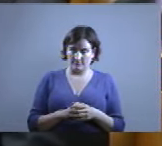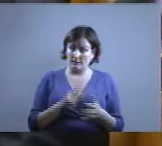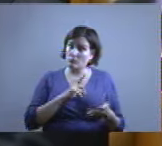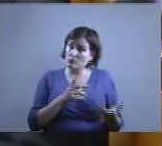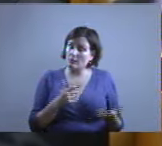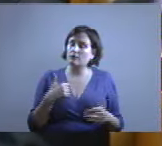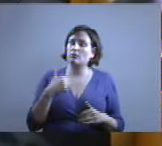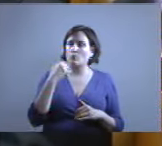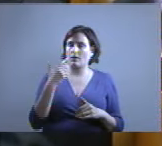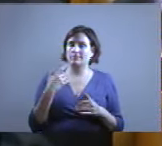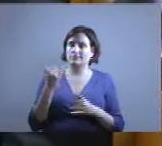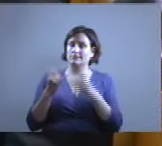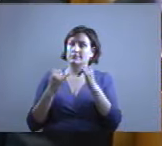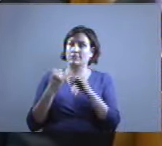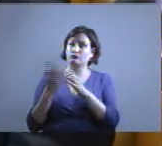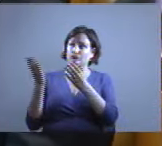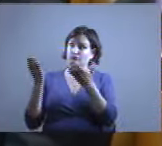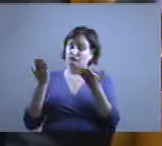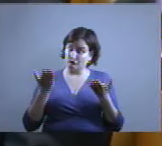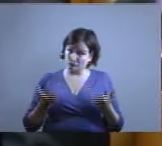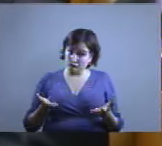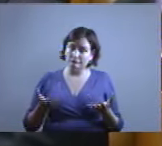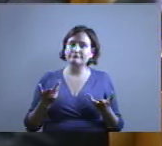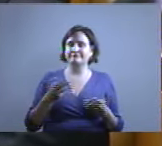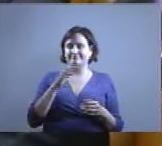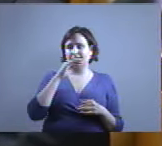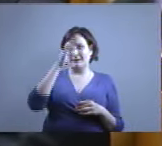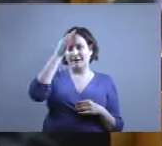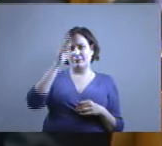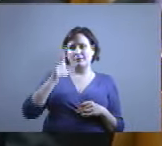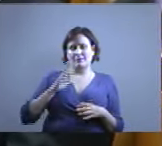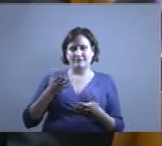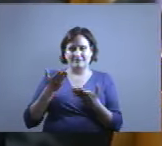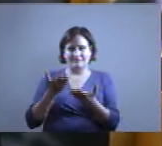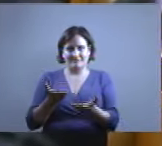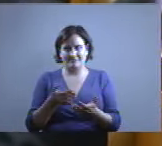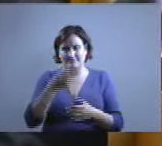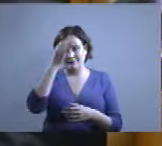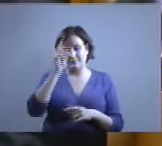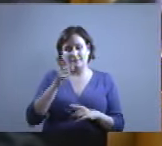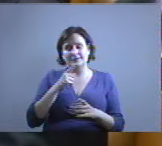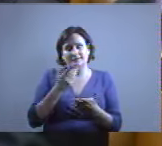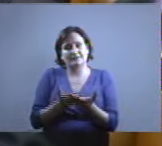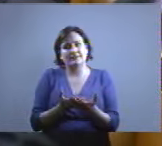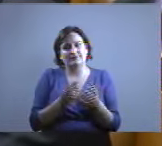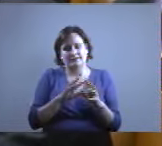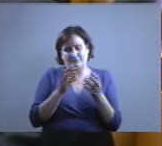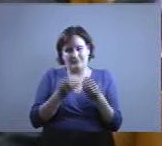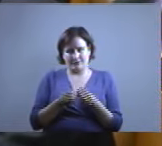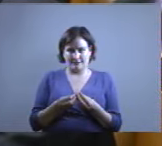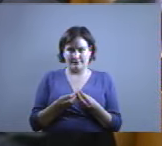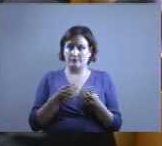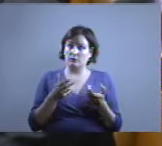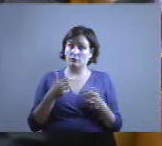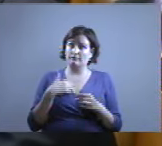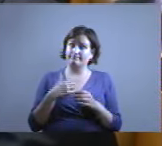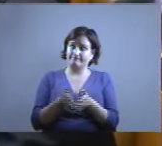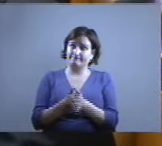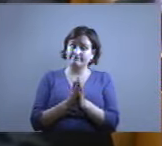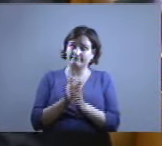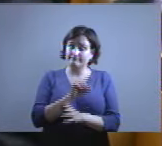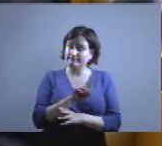something international, government must put up the guarantees, government must provide for everything. So I caution the member, be